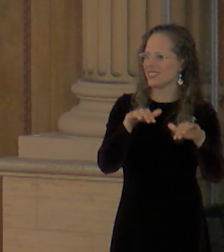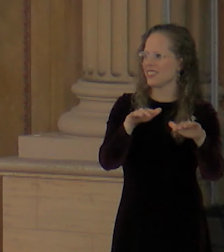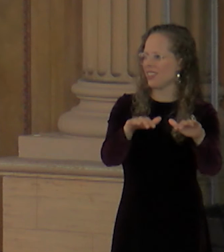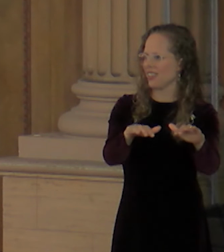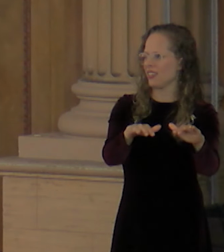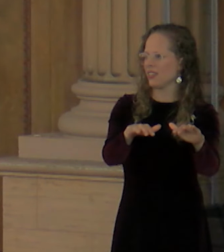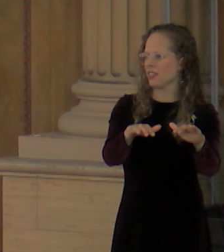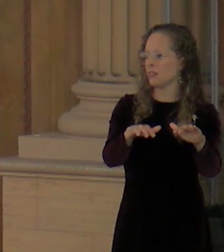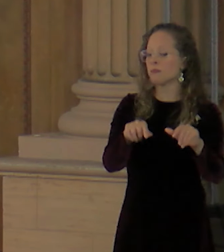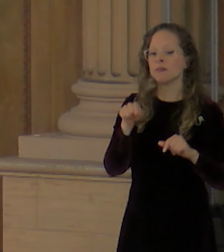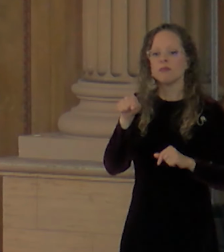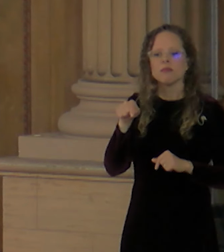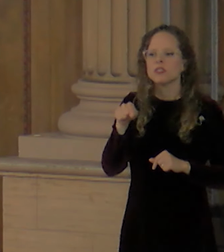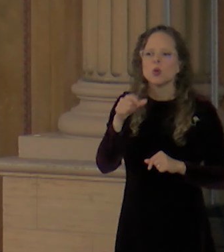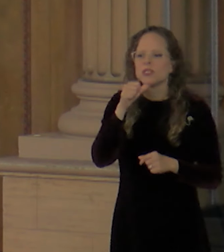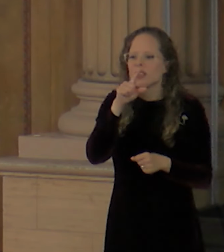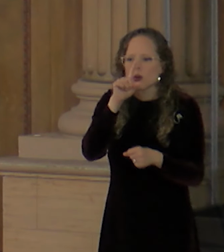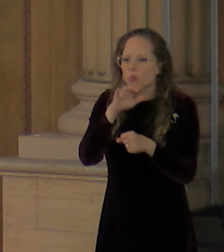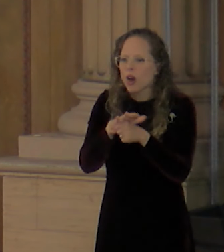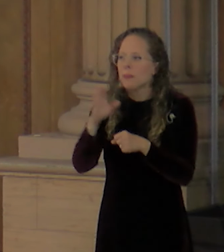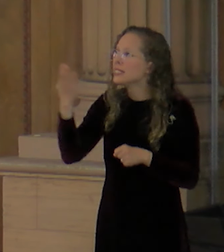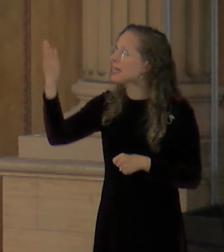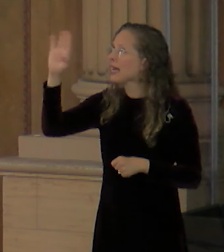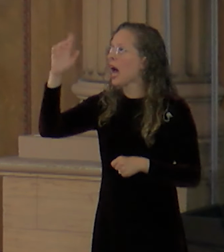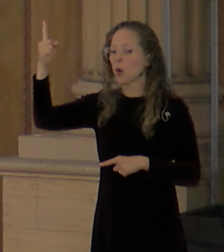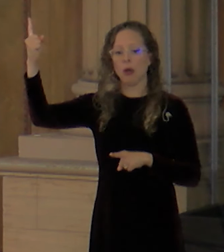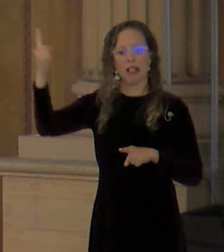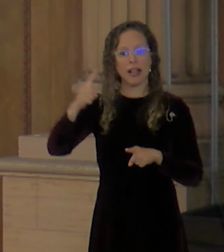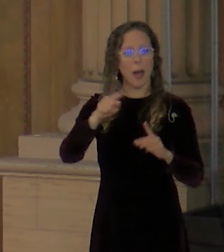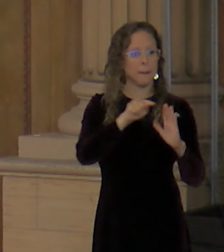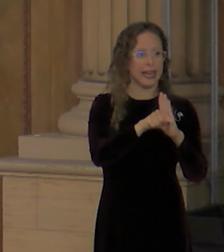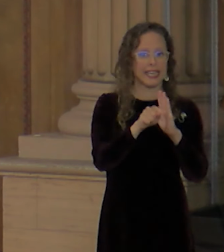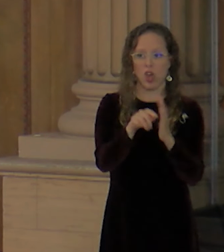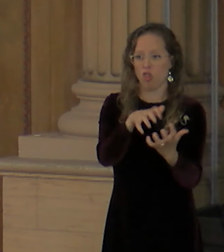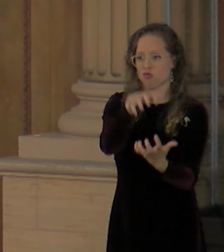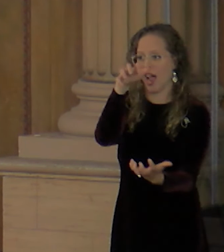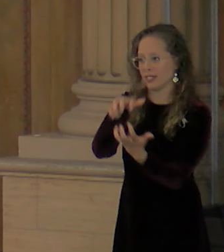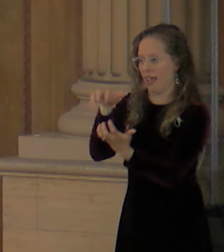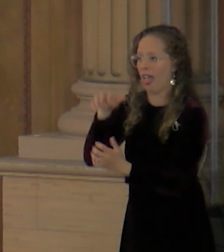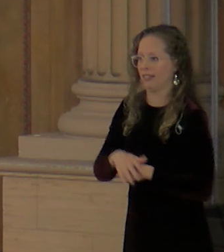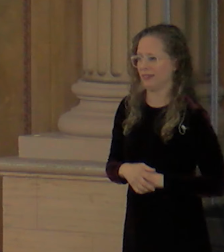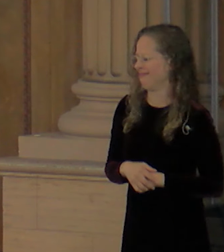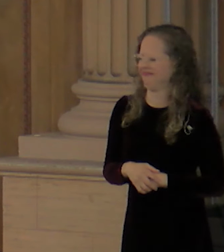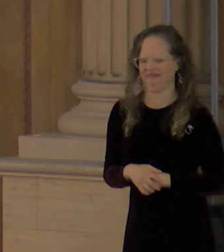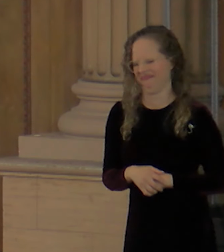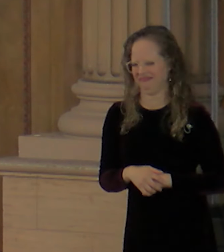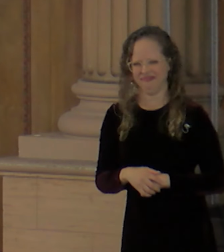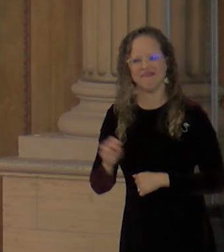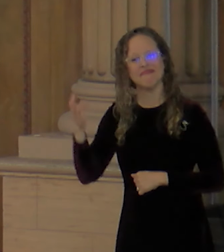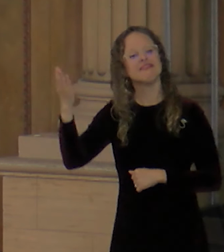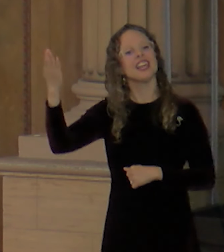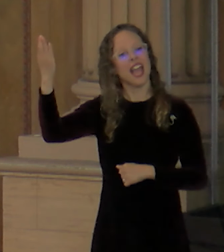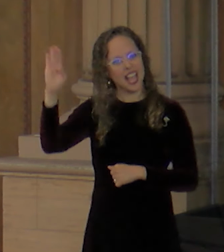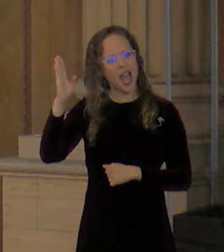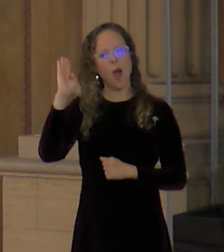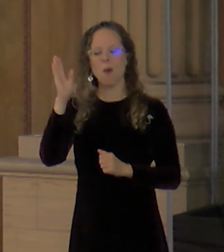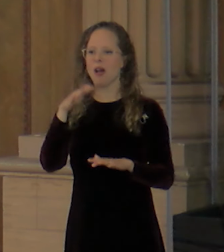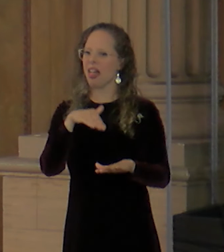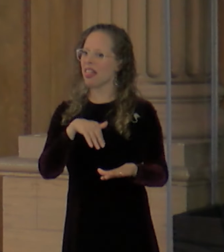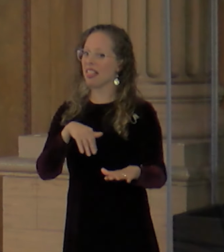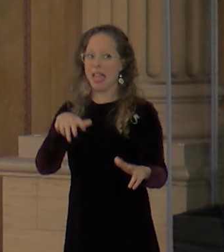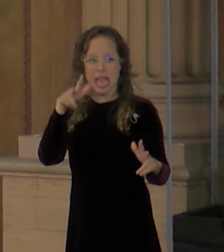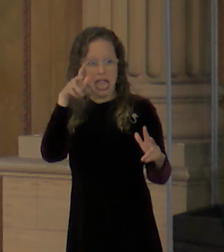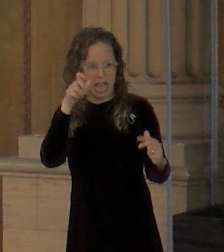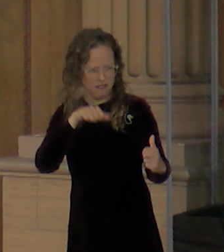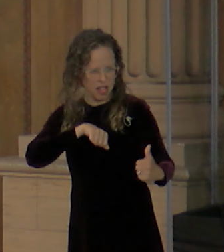Now, this is not some promise that God's going to come and kill the crocodiles. This is a promise that God is going to defeat evil,